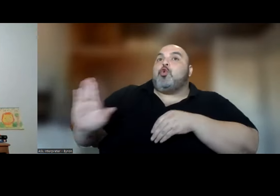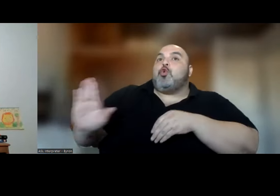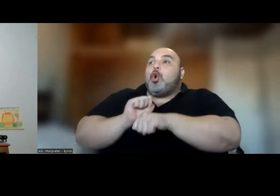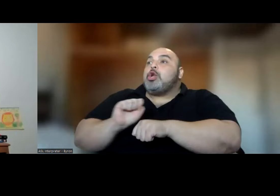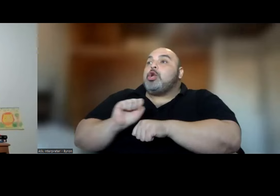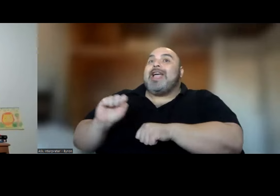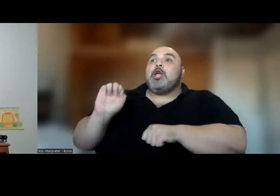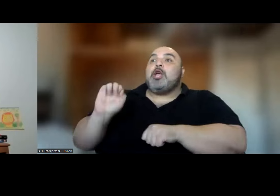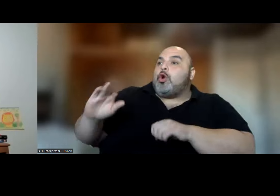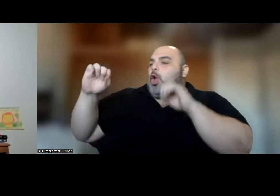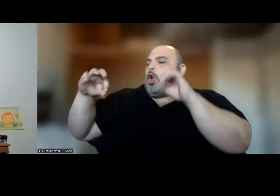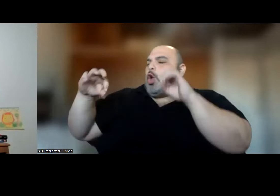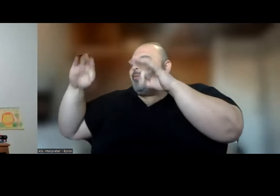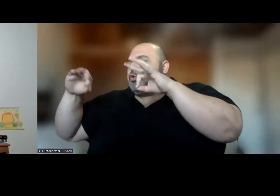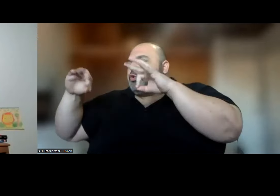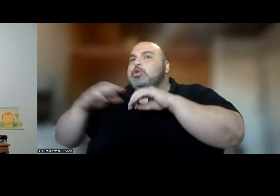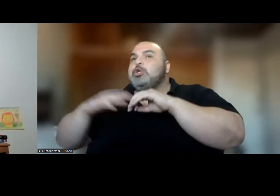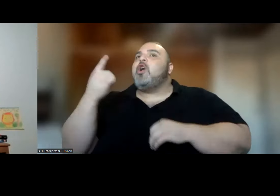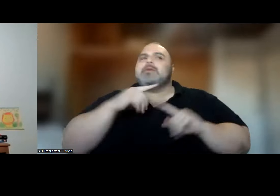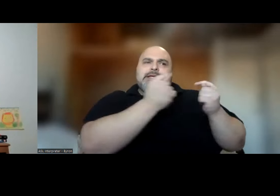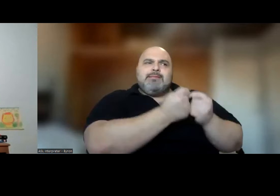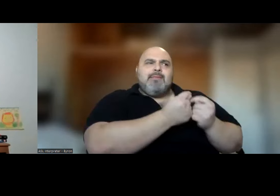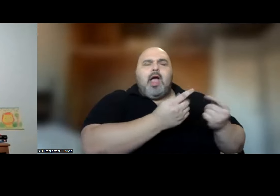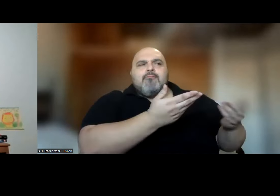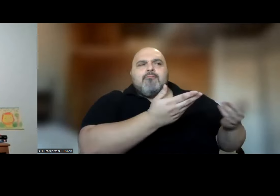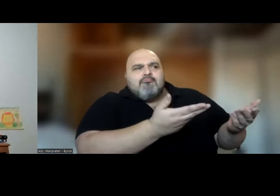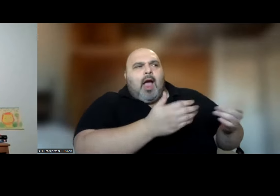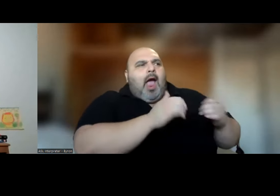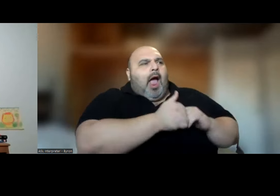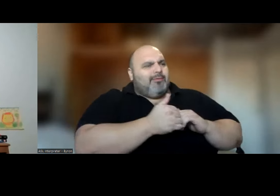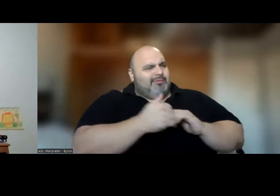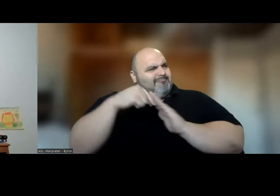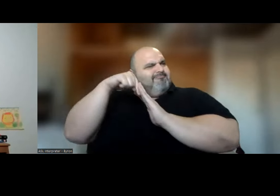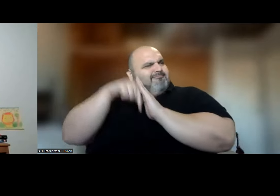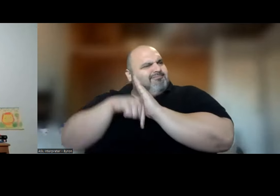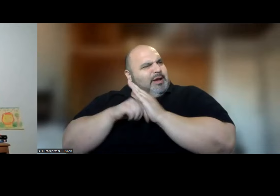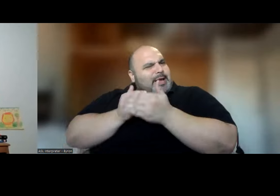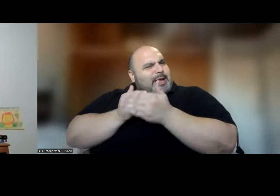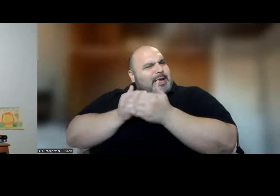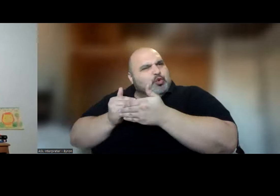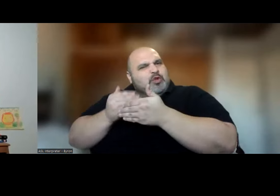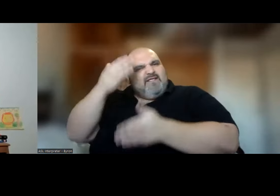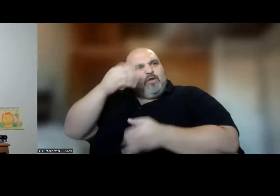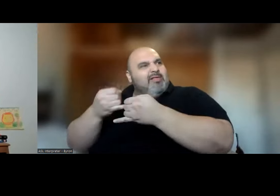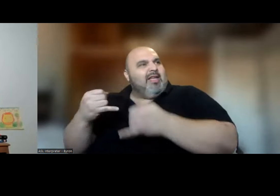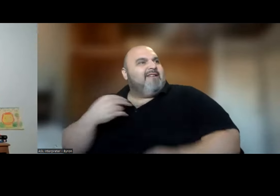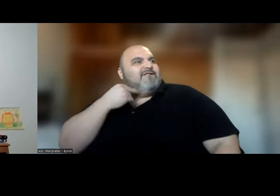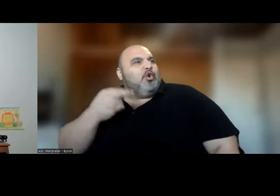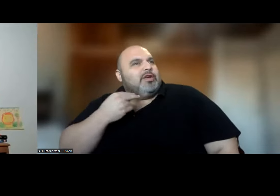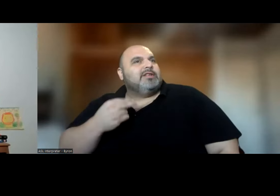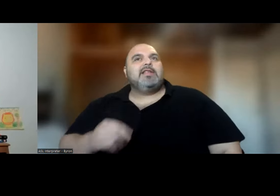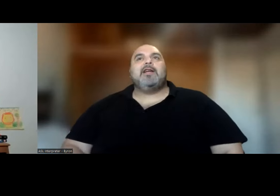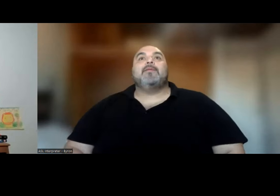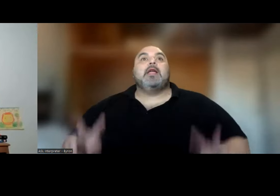to this. I always ask our team, how can we more deeply get close to that frontline voice? Where is my mom,